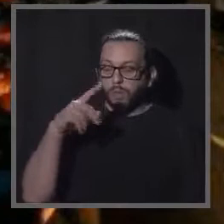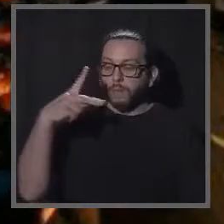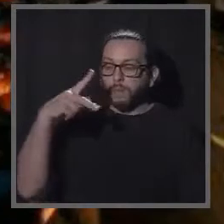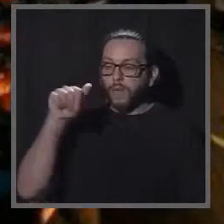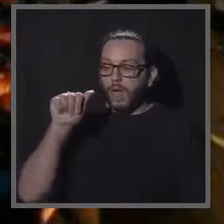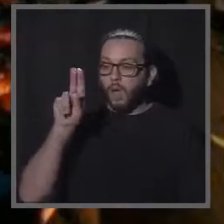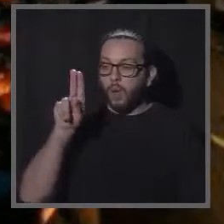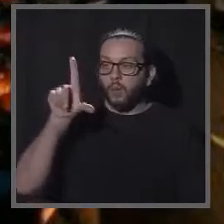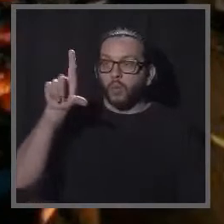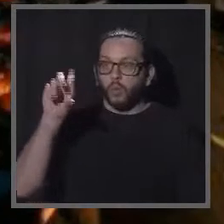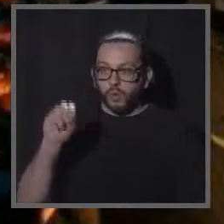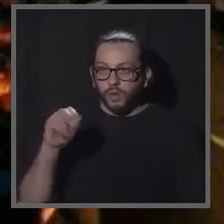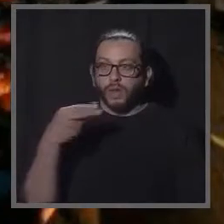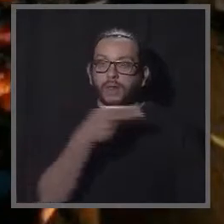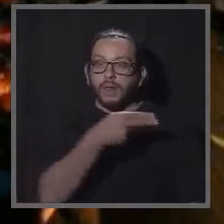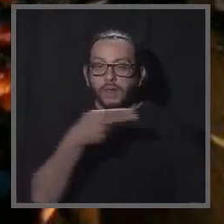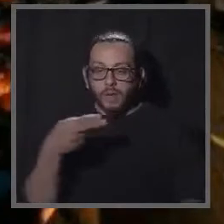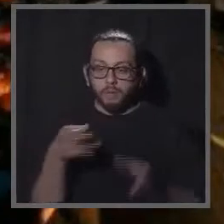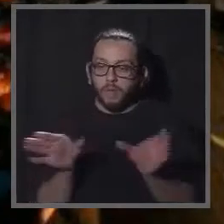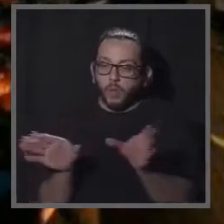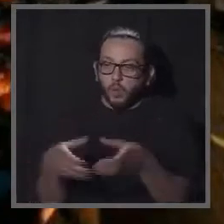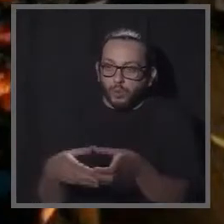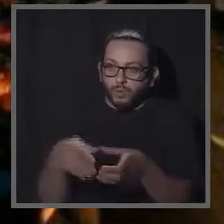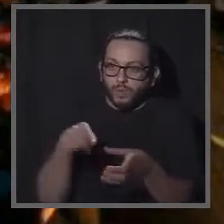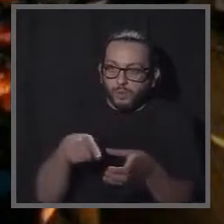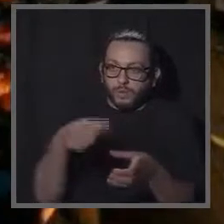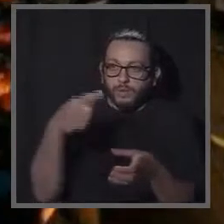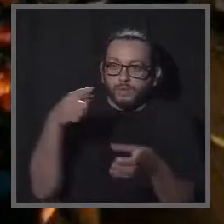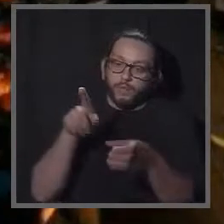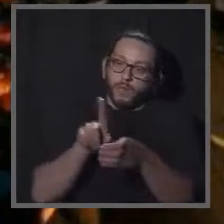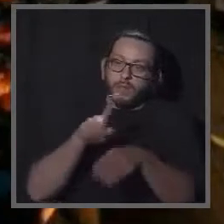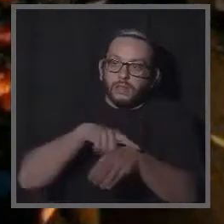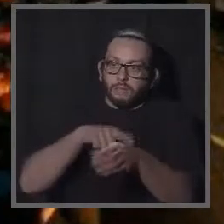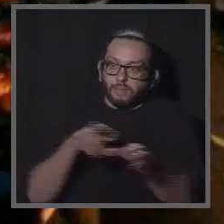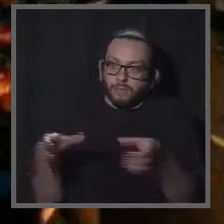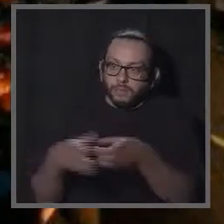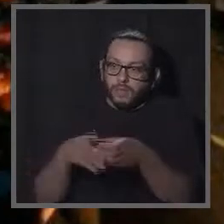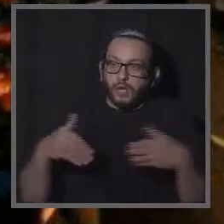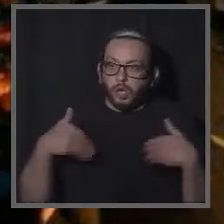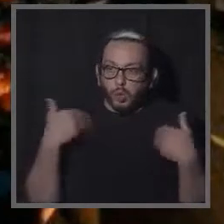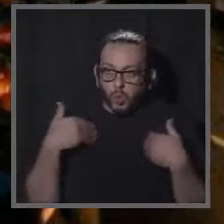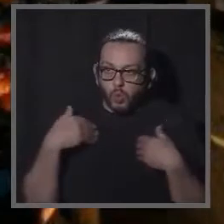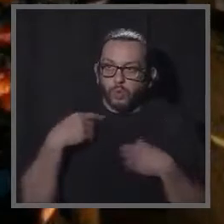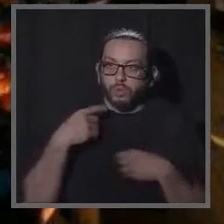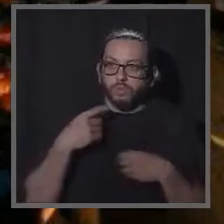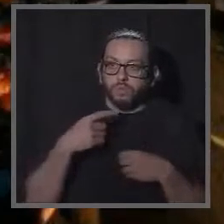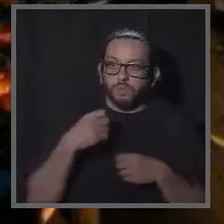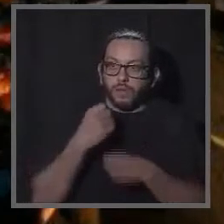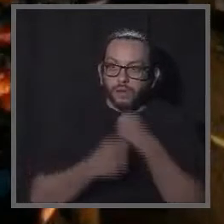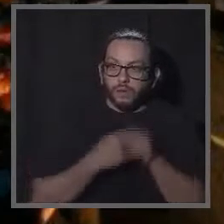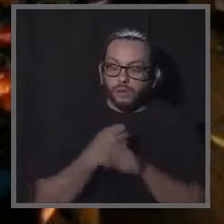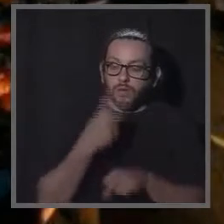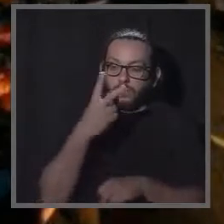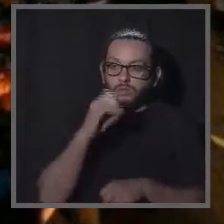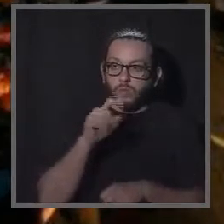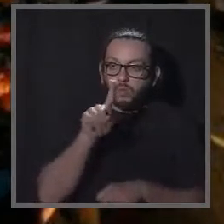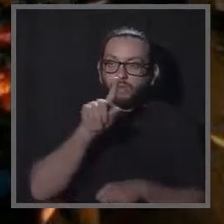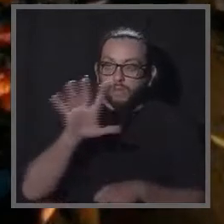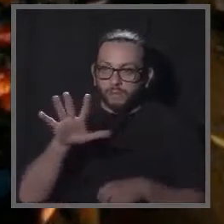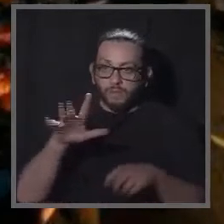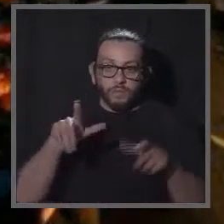name, Collective Occupation. A group of teenagers that in 2015, they were part of a movement that has